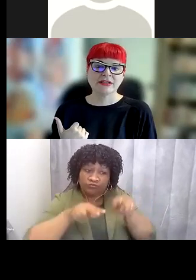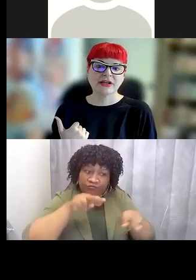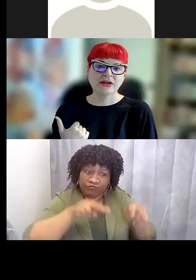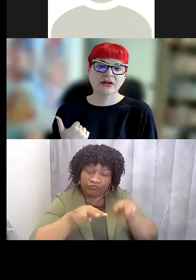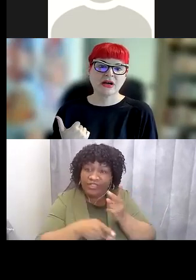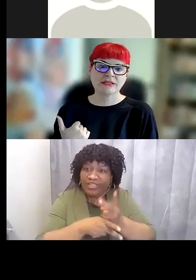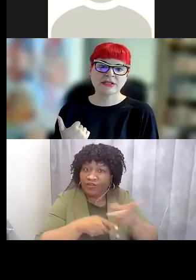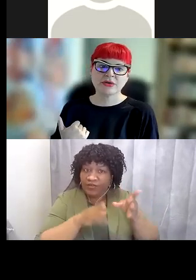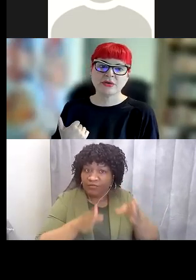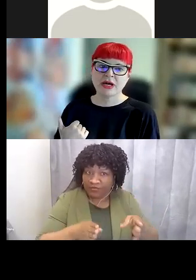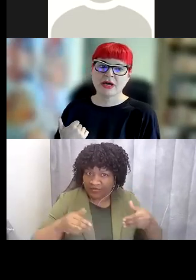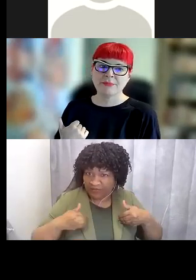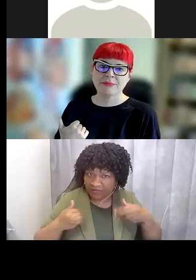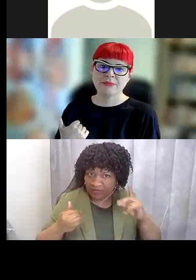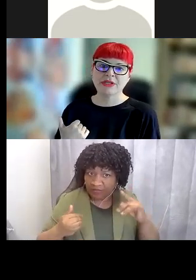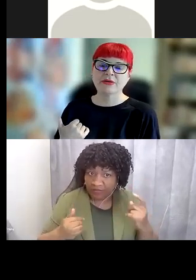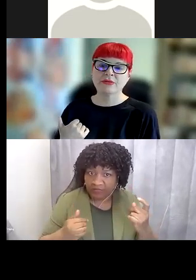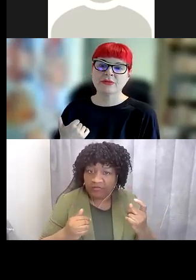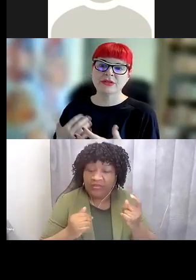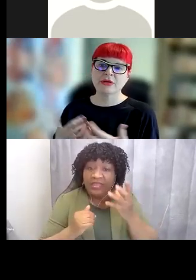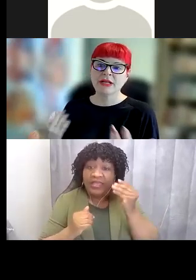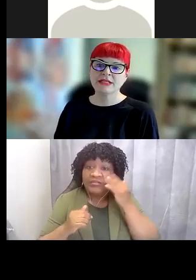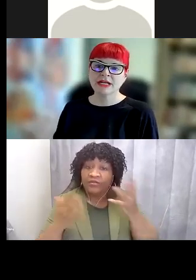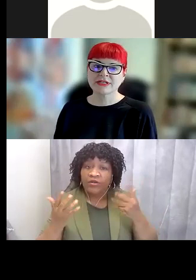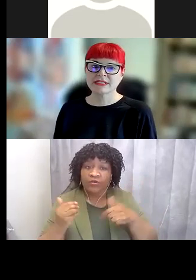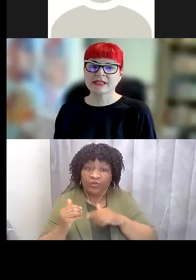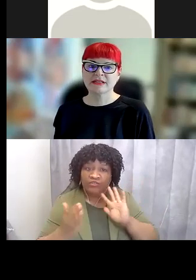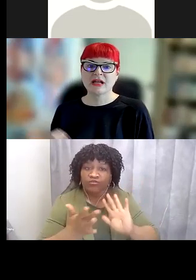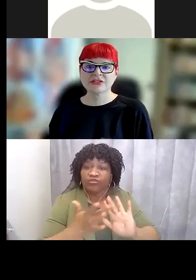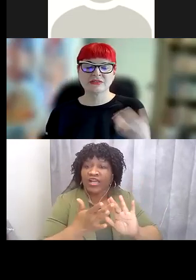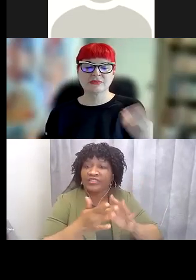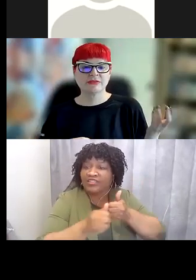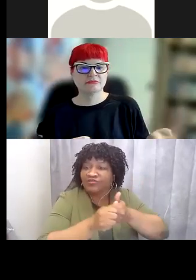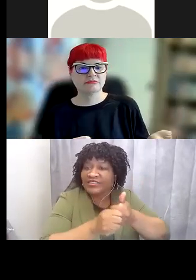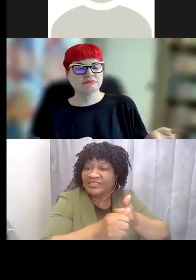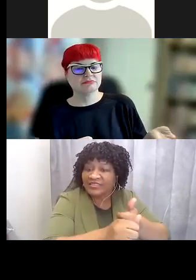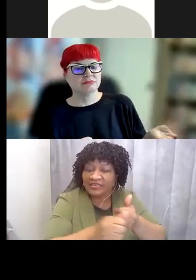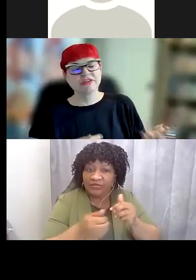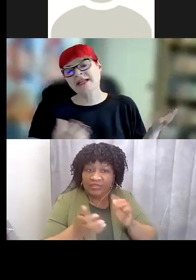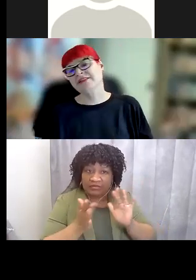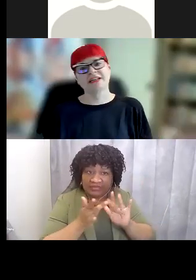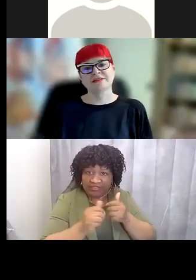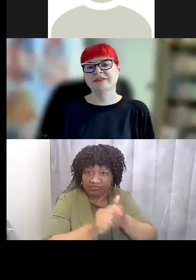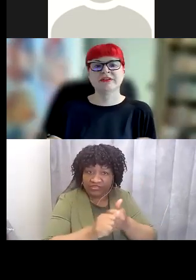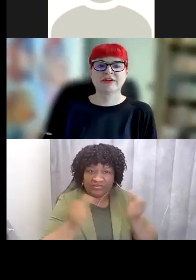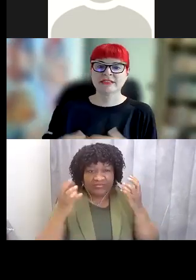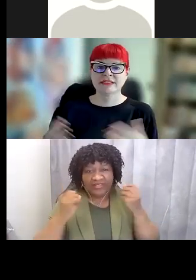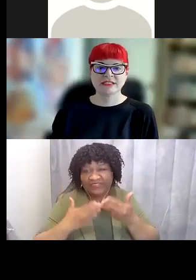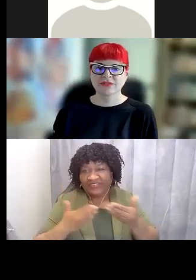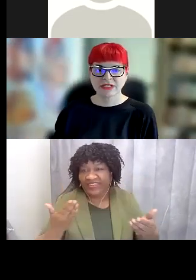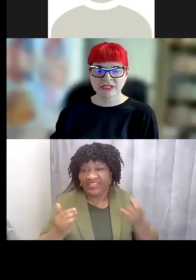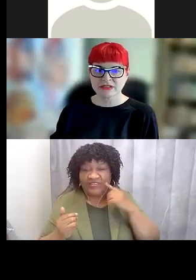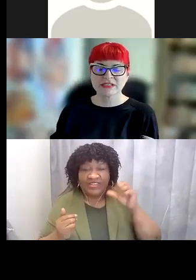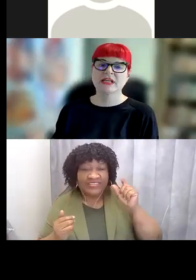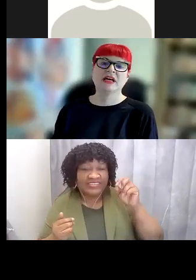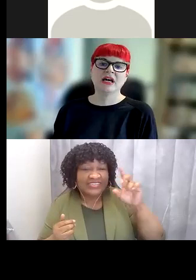And they're also, you know, we do contact tracing, not just with lots of things. We've done them for STDs